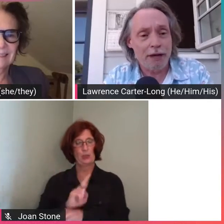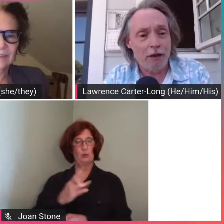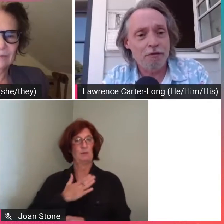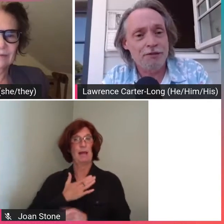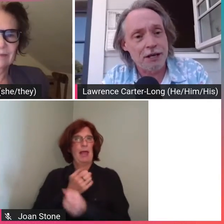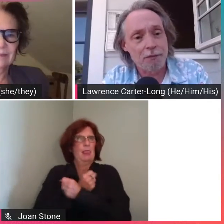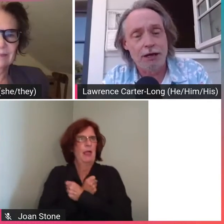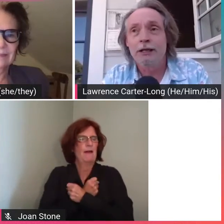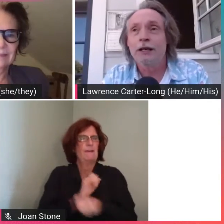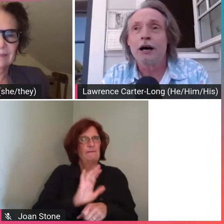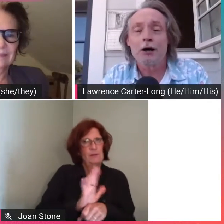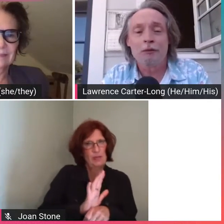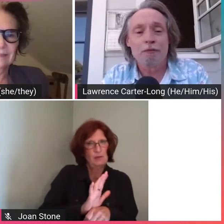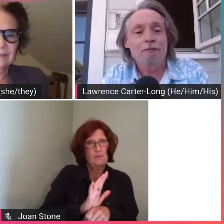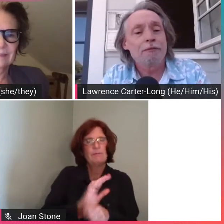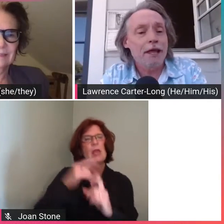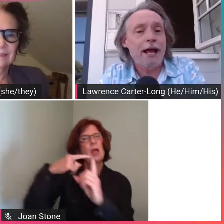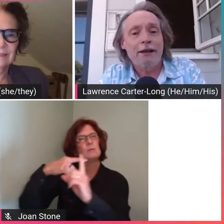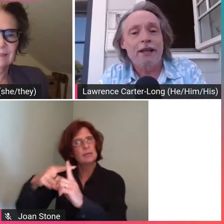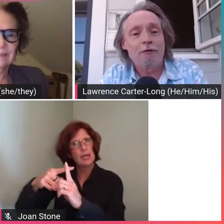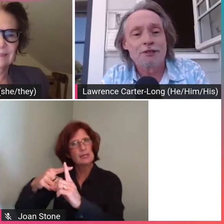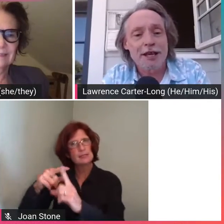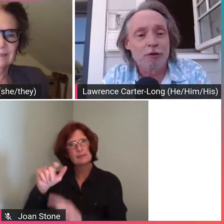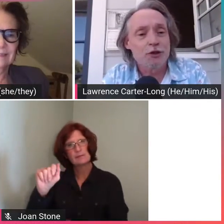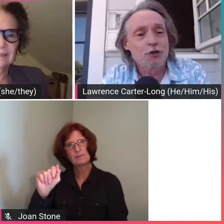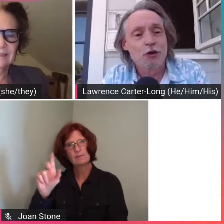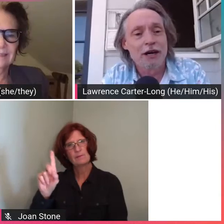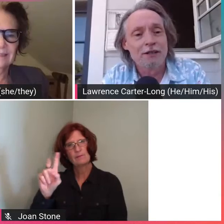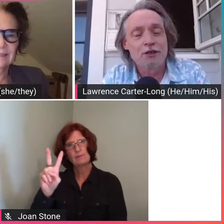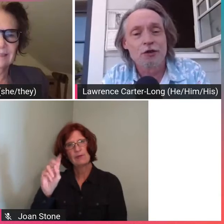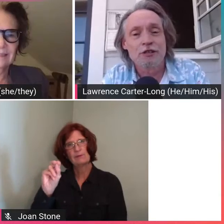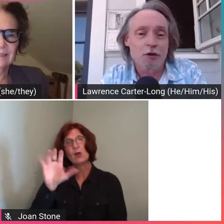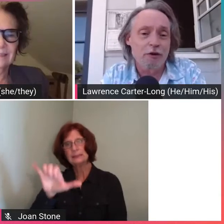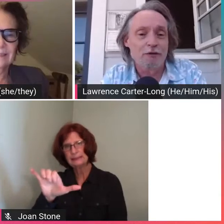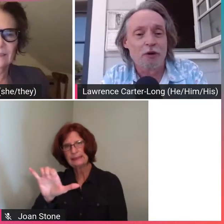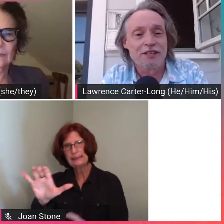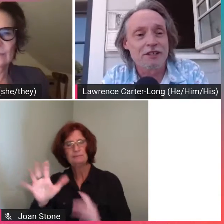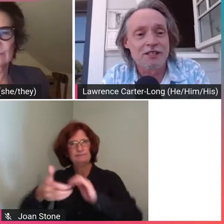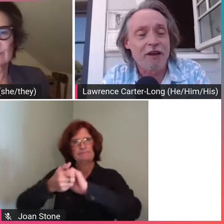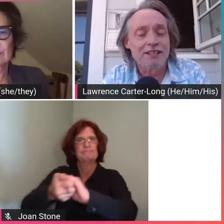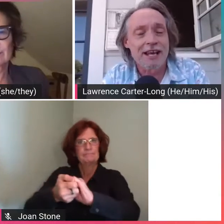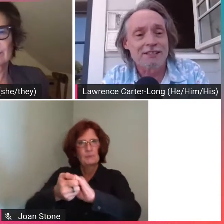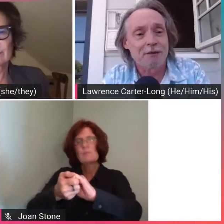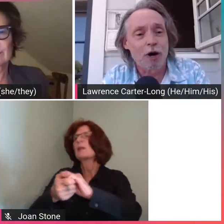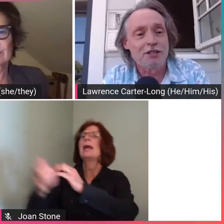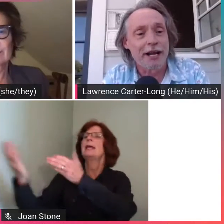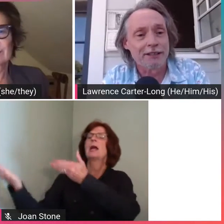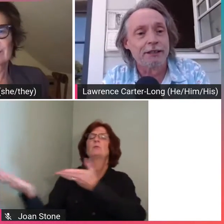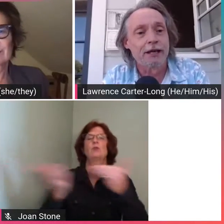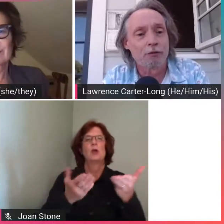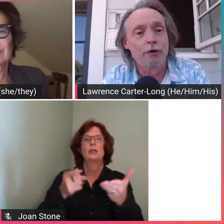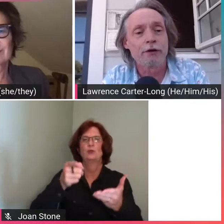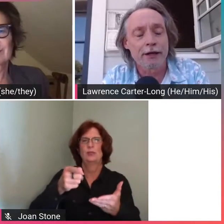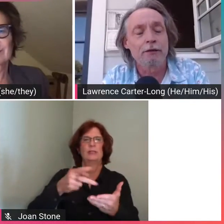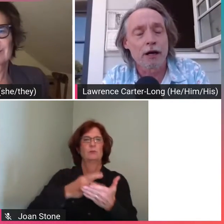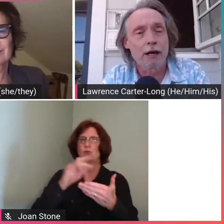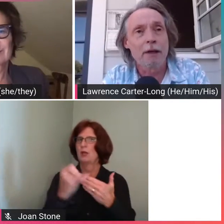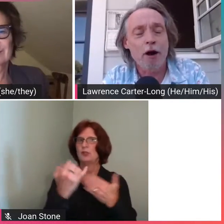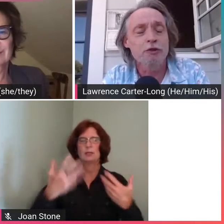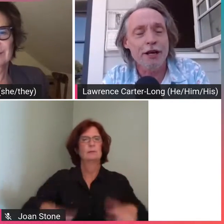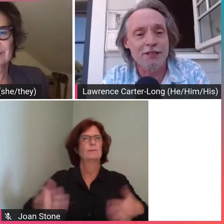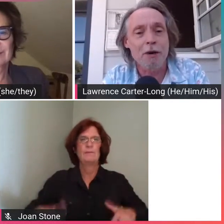of film and my love of cinema, that I was able to contribute and bring to this fantastic project, and